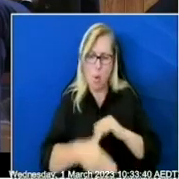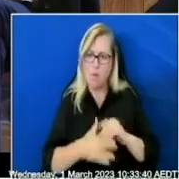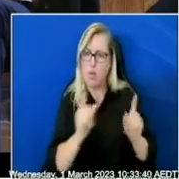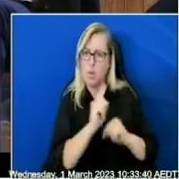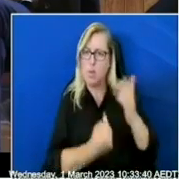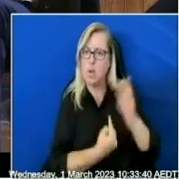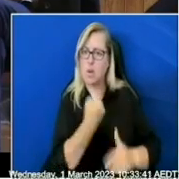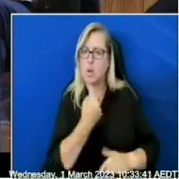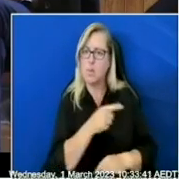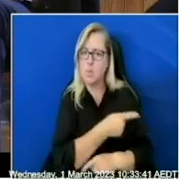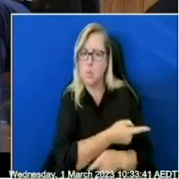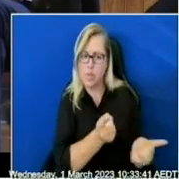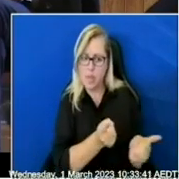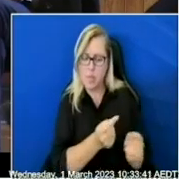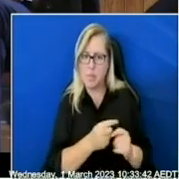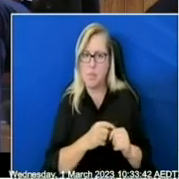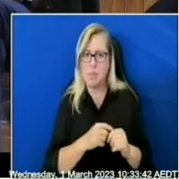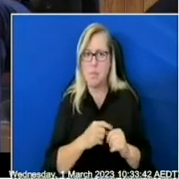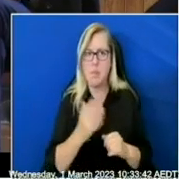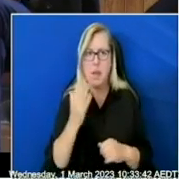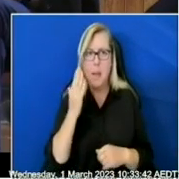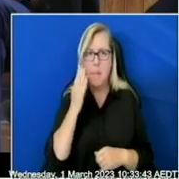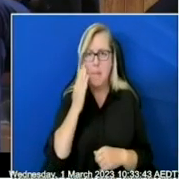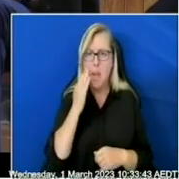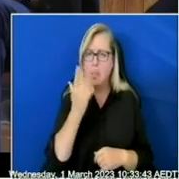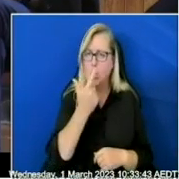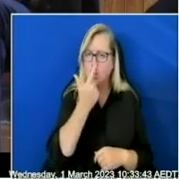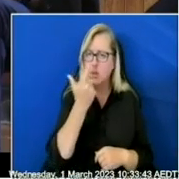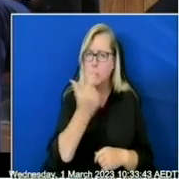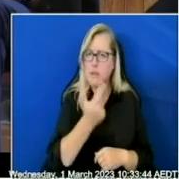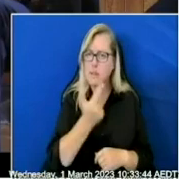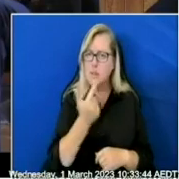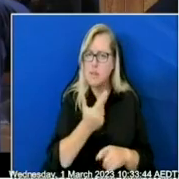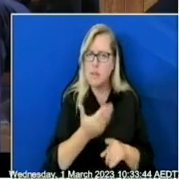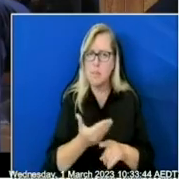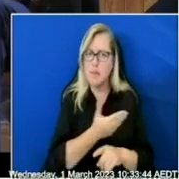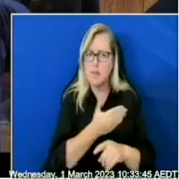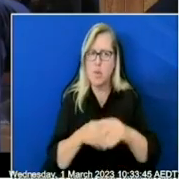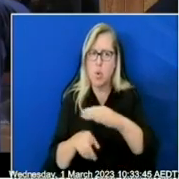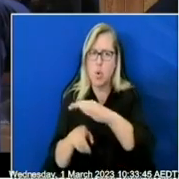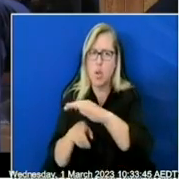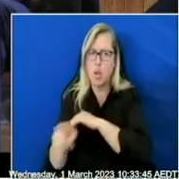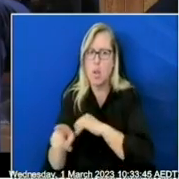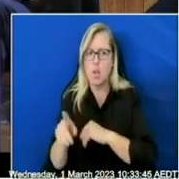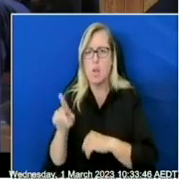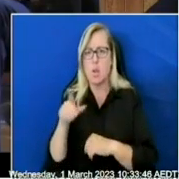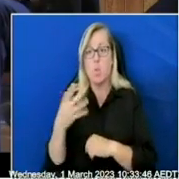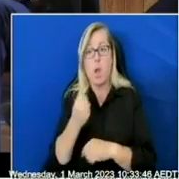17 before she left the... We have to go into the slave labour, though. Orphanage, yeah, go to. Because she,